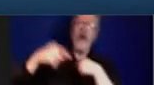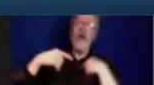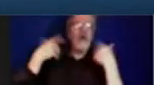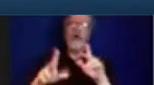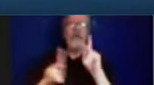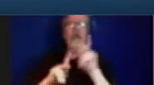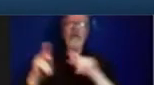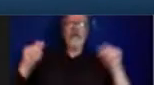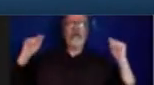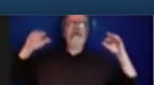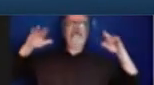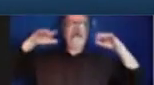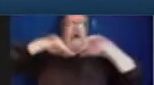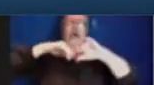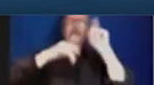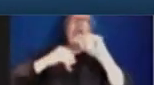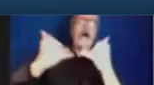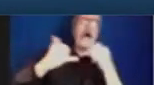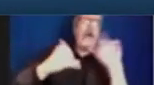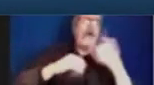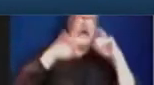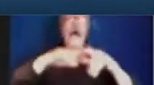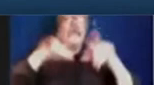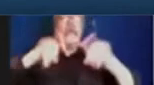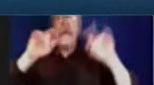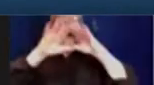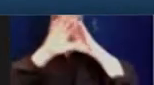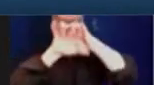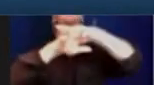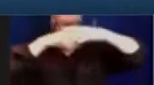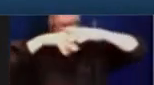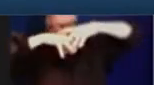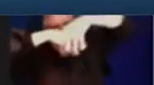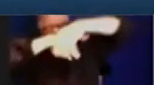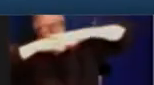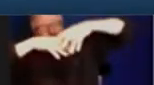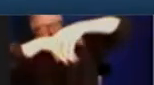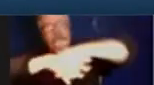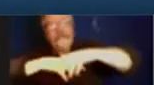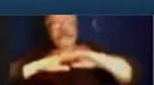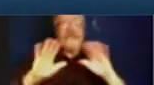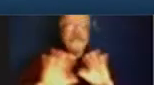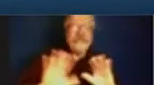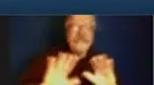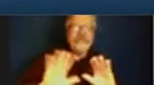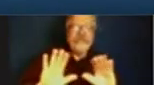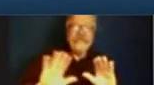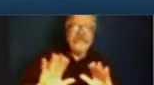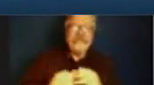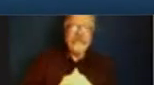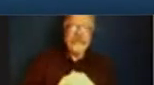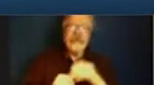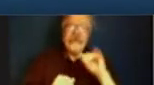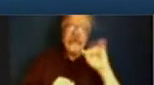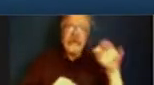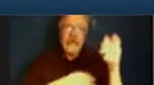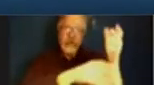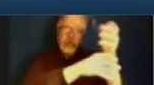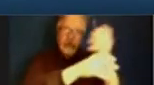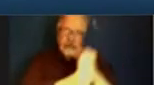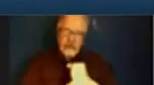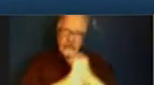or tomorrow asking for tests. Typically, the local health department, if they get these tests, they're going to be distributing